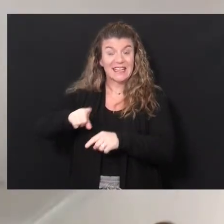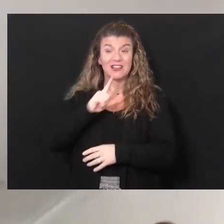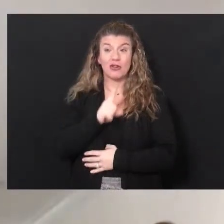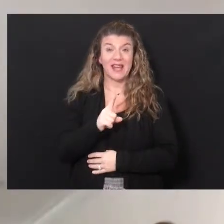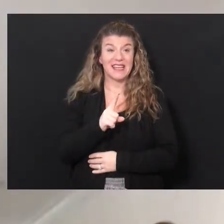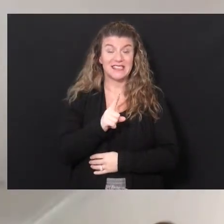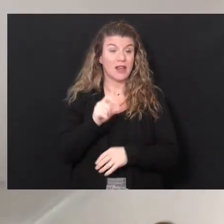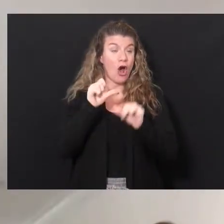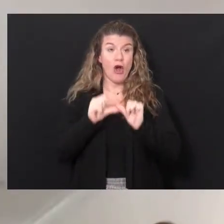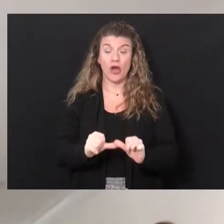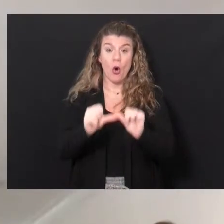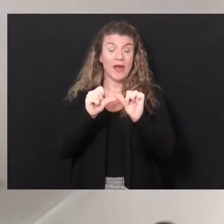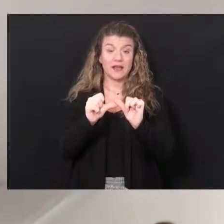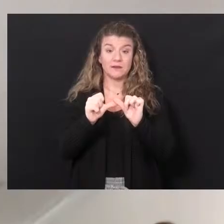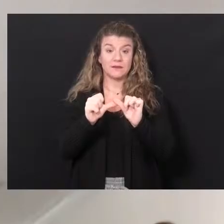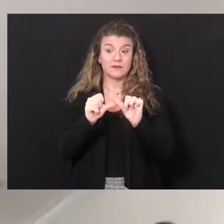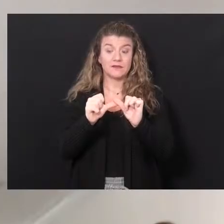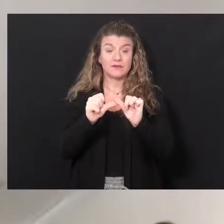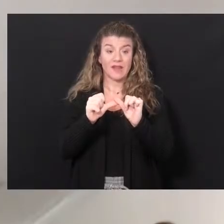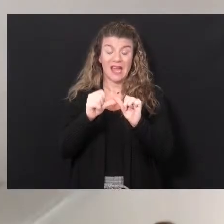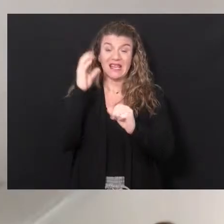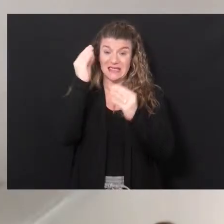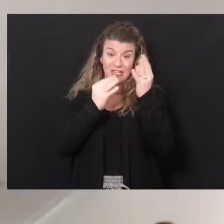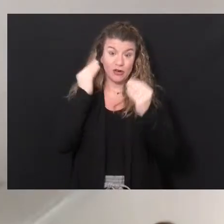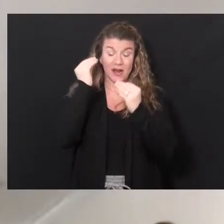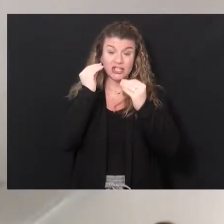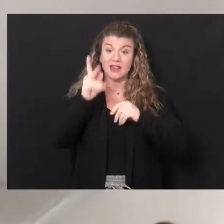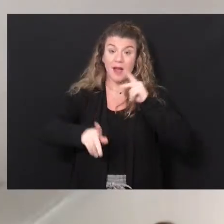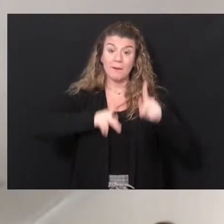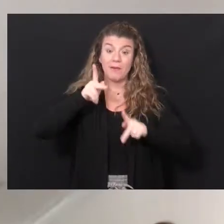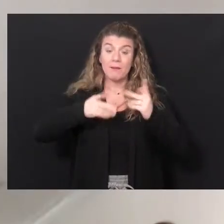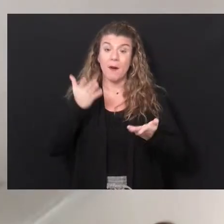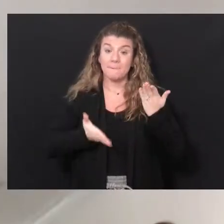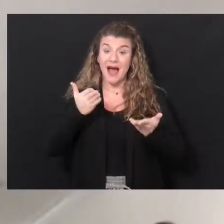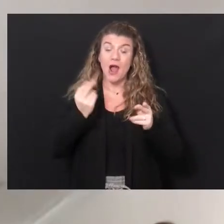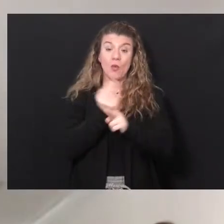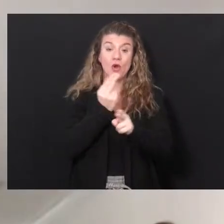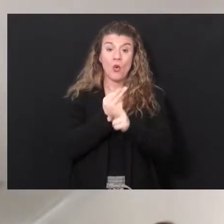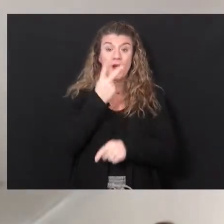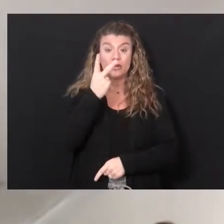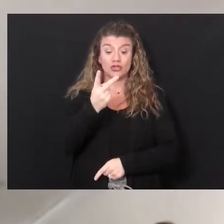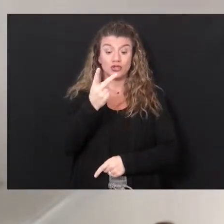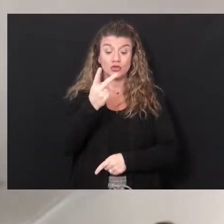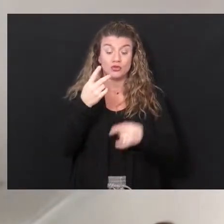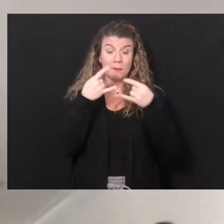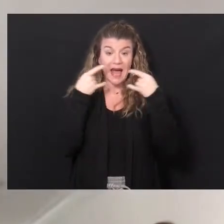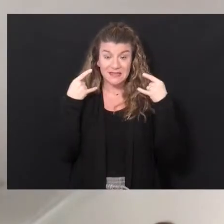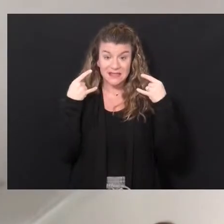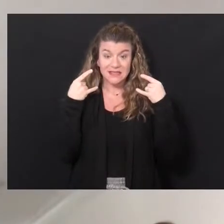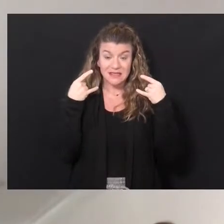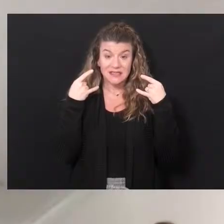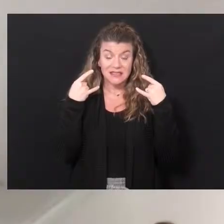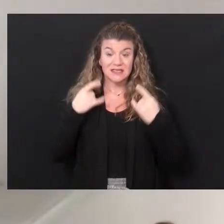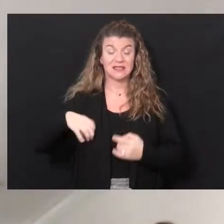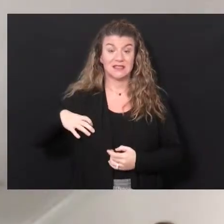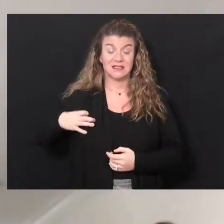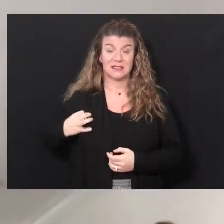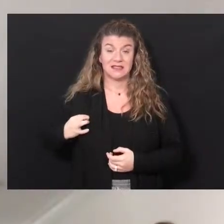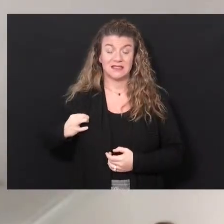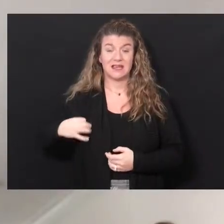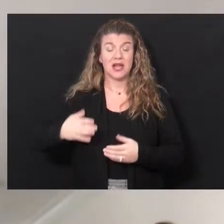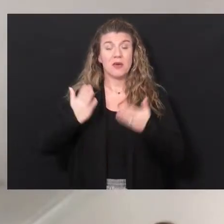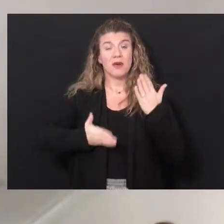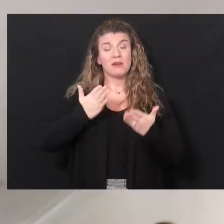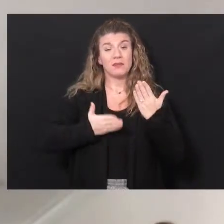think, ongoing consideration that people may want to wear two masks, perhaps